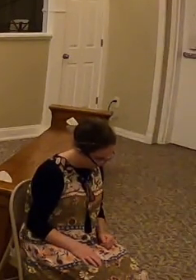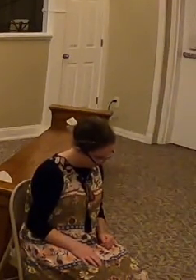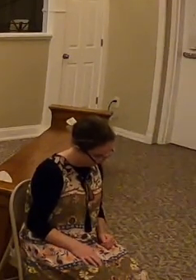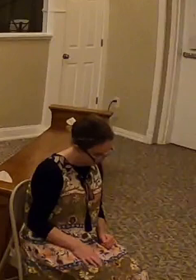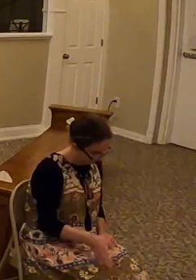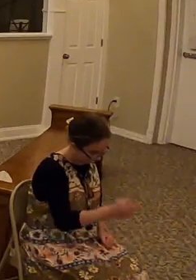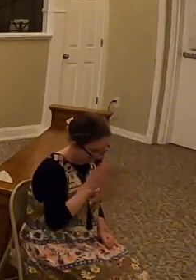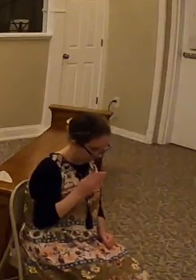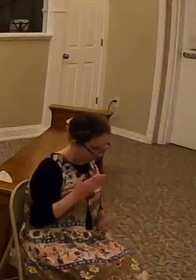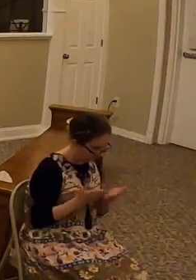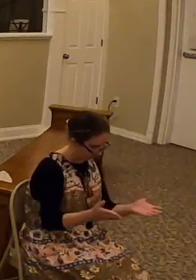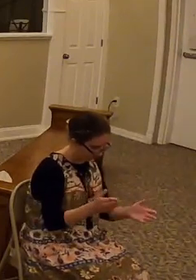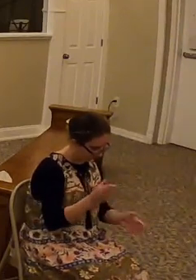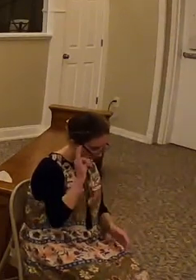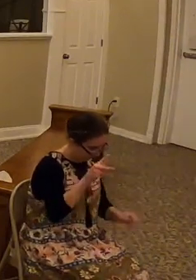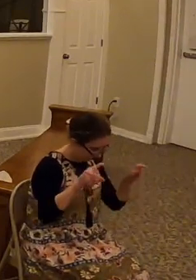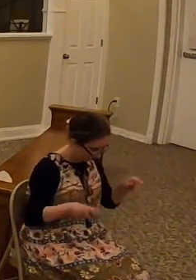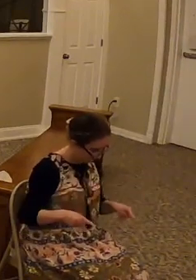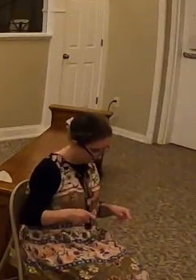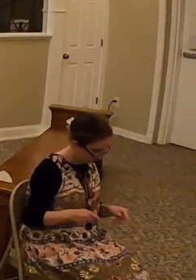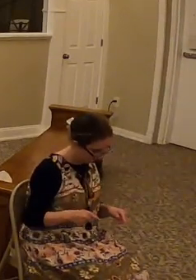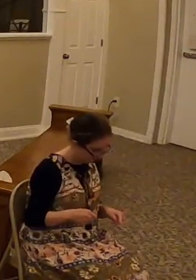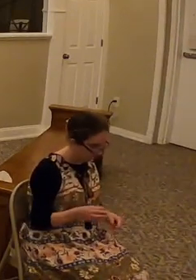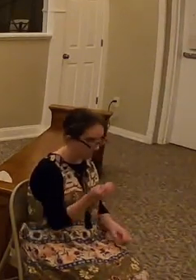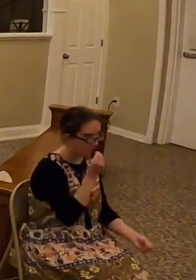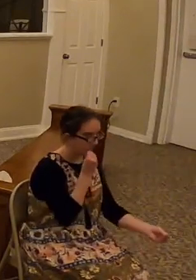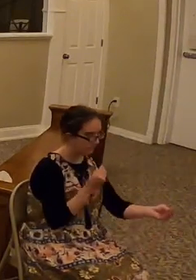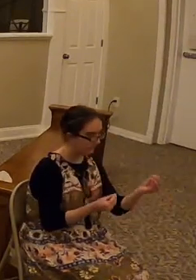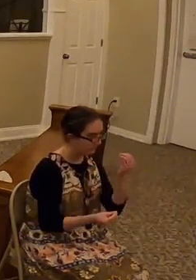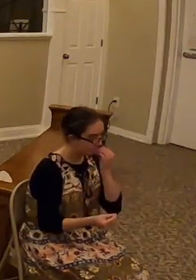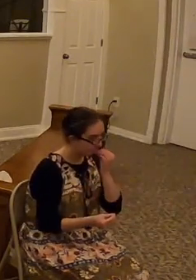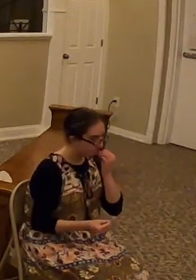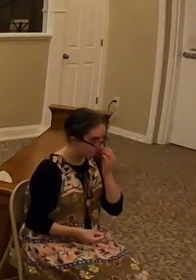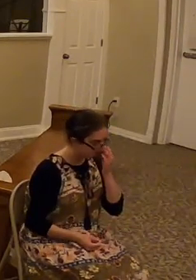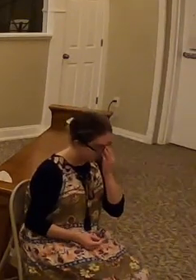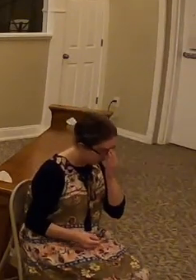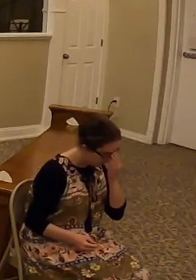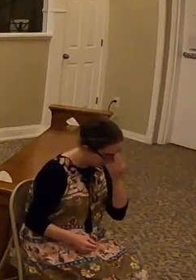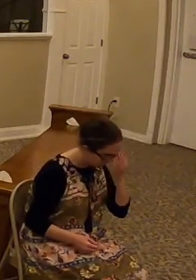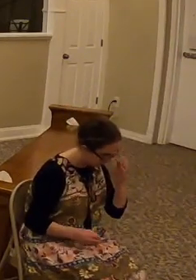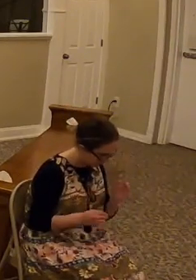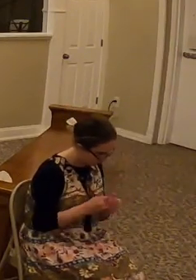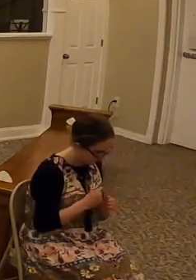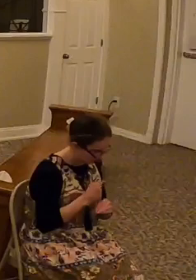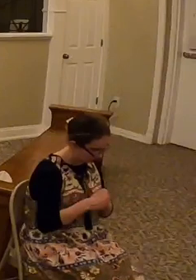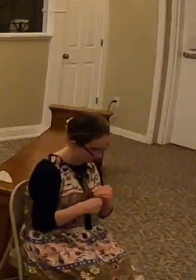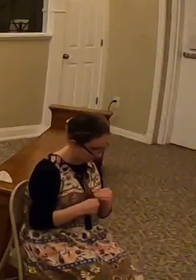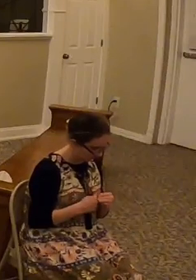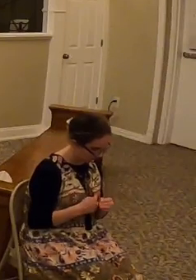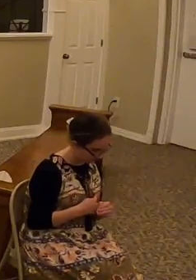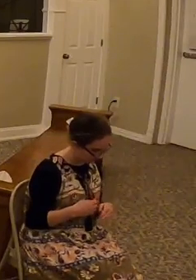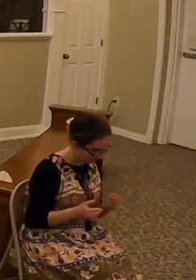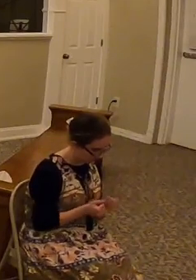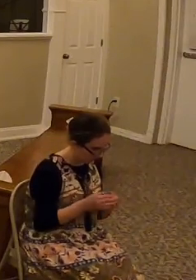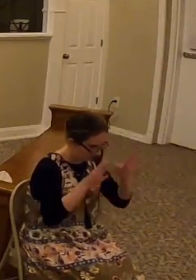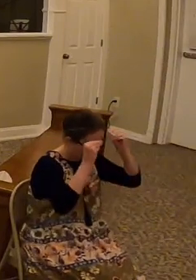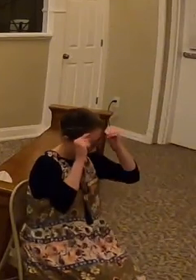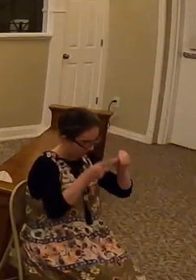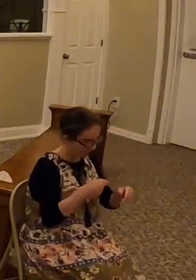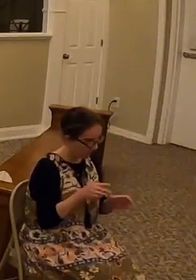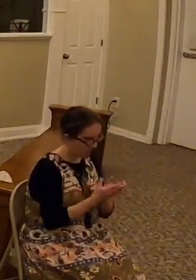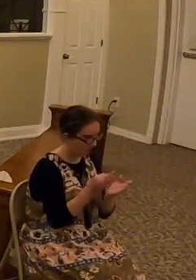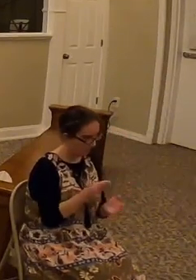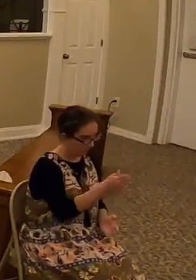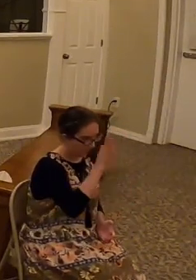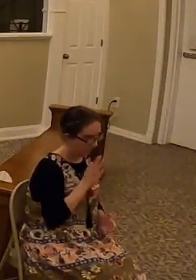So God gives pastors to feed you. That's what this is all about right here. I'm teaching you the